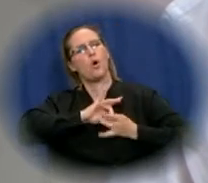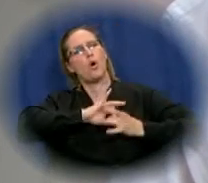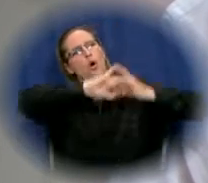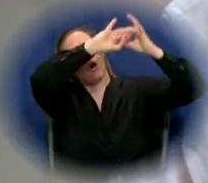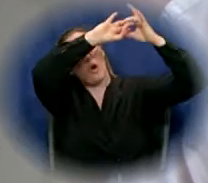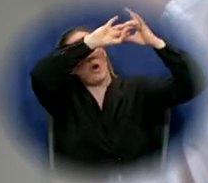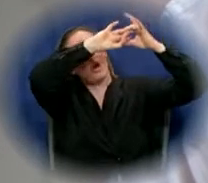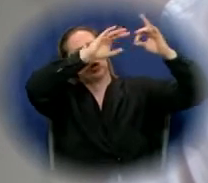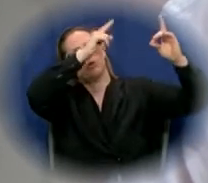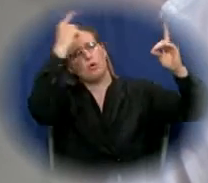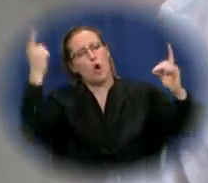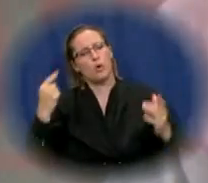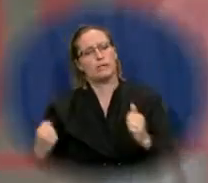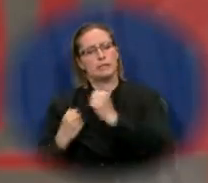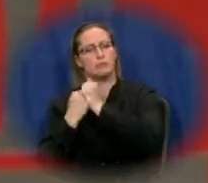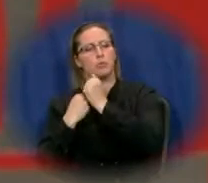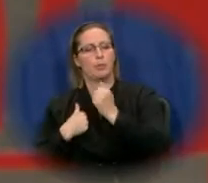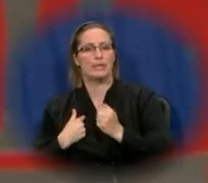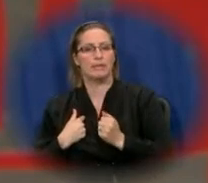hand upholds me.